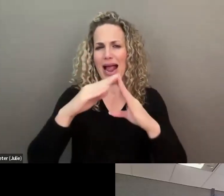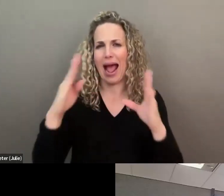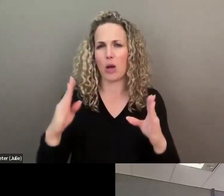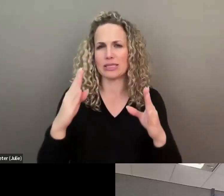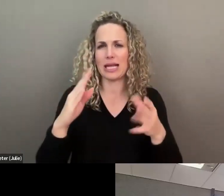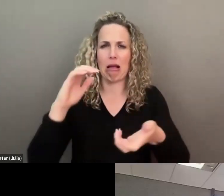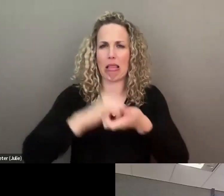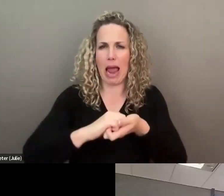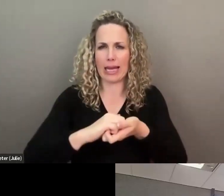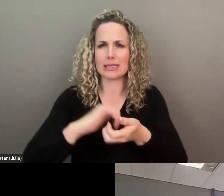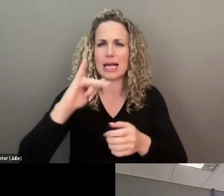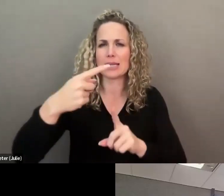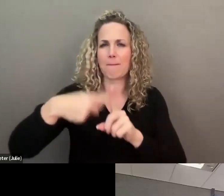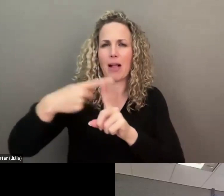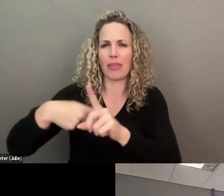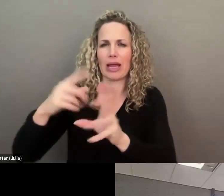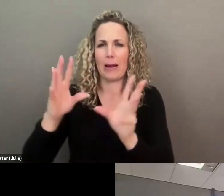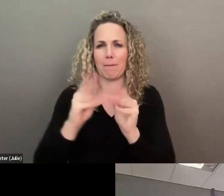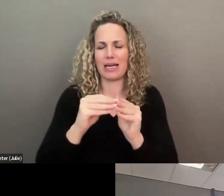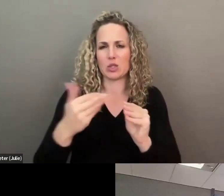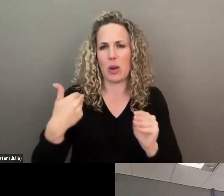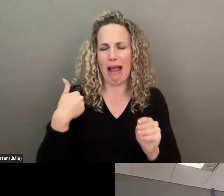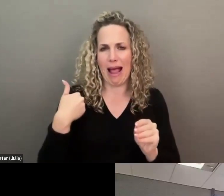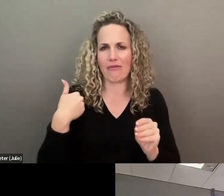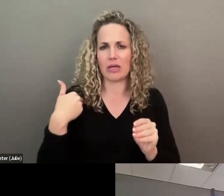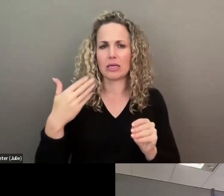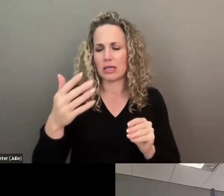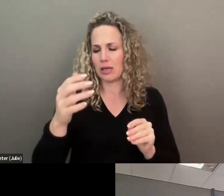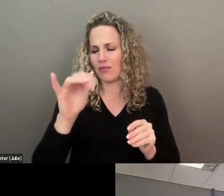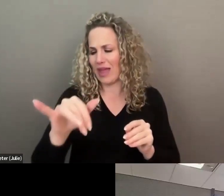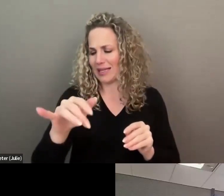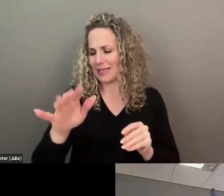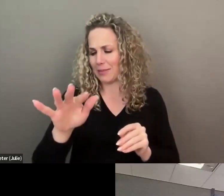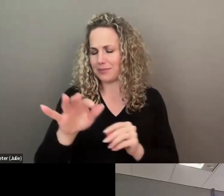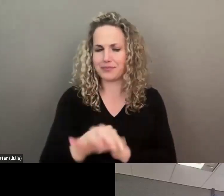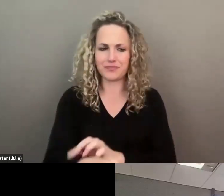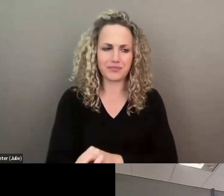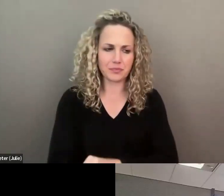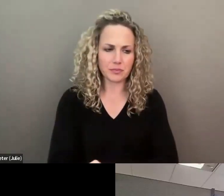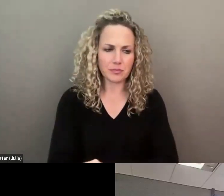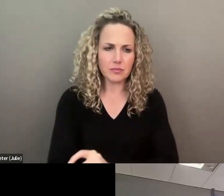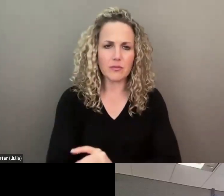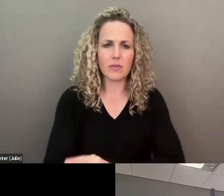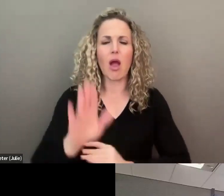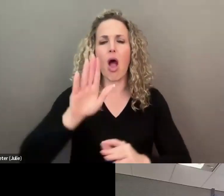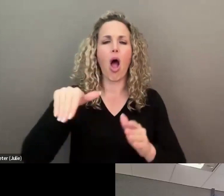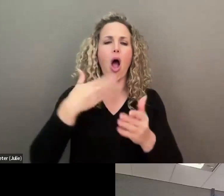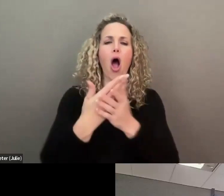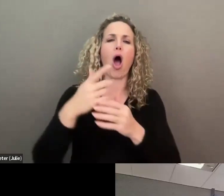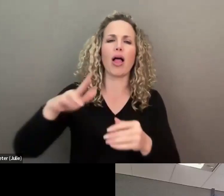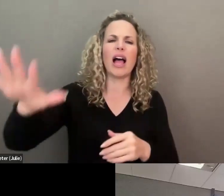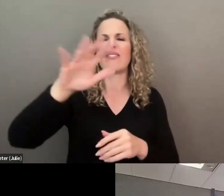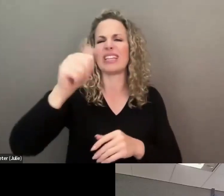which is the monthly meetings that we have, and it's across all of our catchment area, all 10